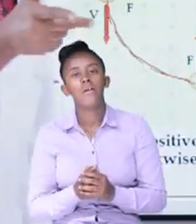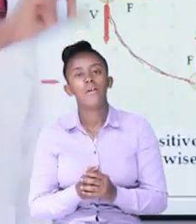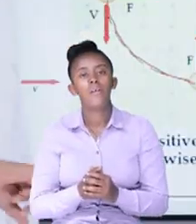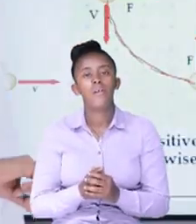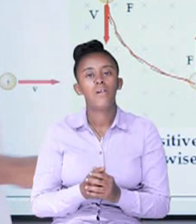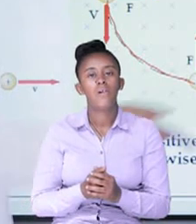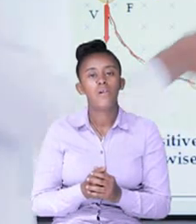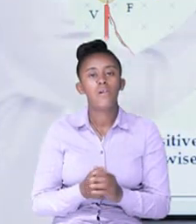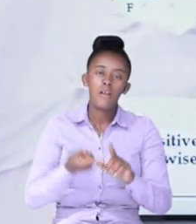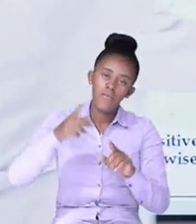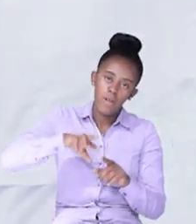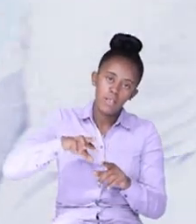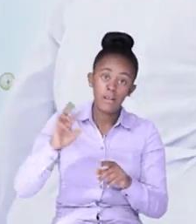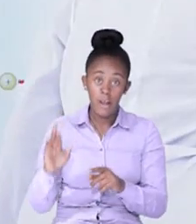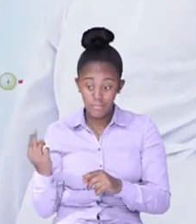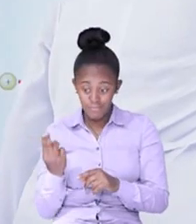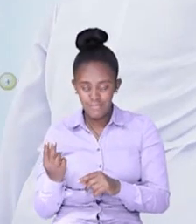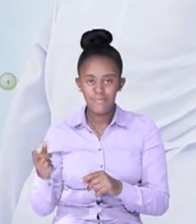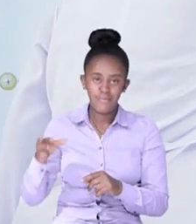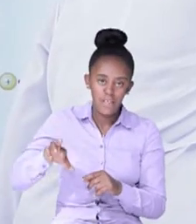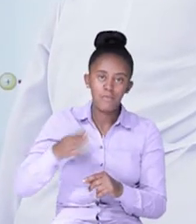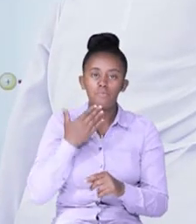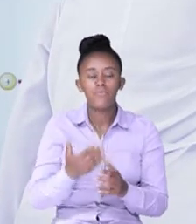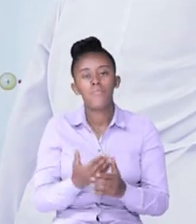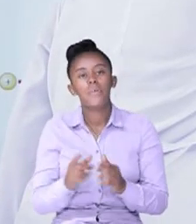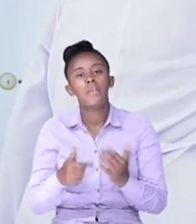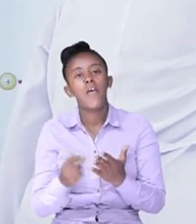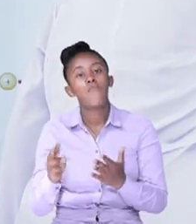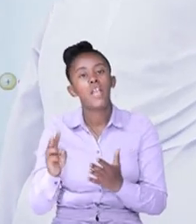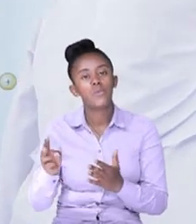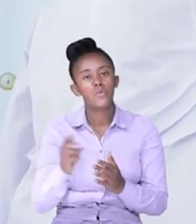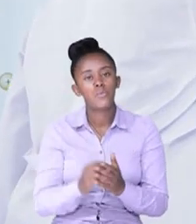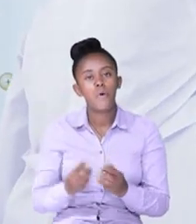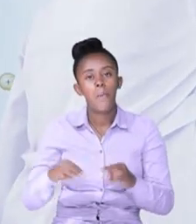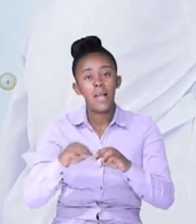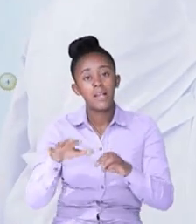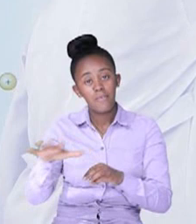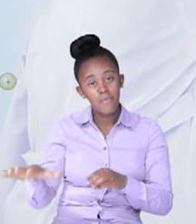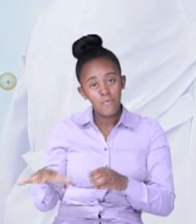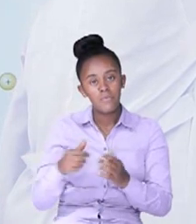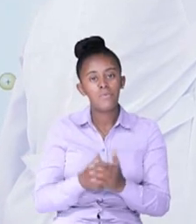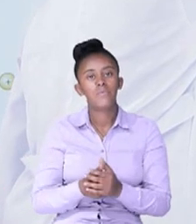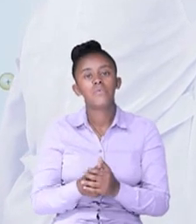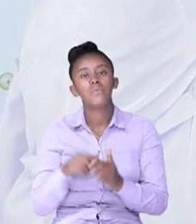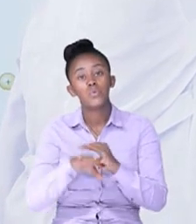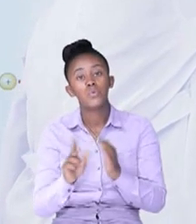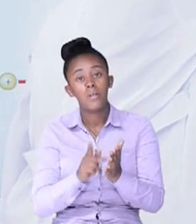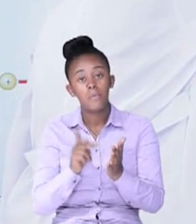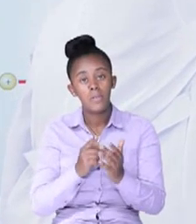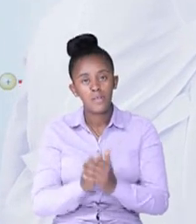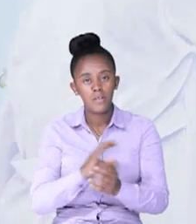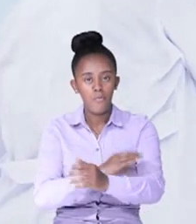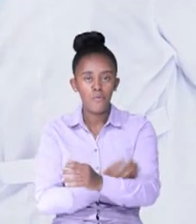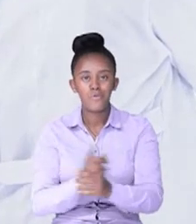to use right-hand rule and invert it. So here we have the velocity. The magnetic field is still into the page, and the force is